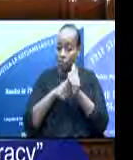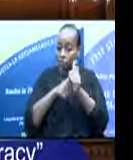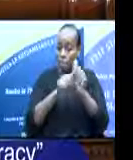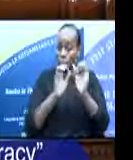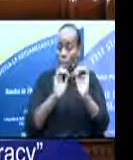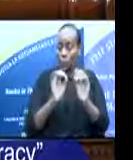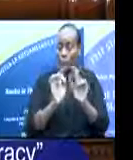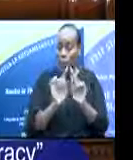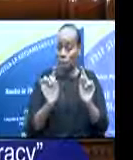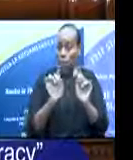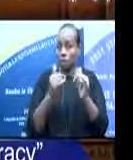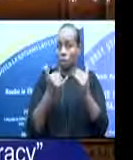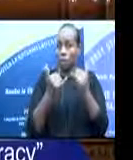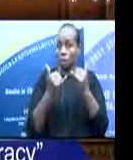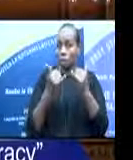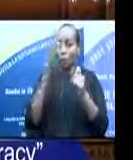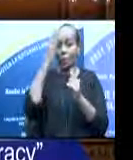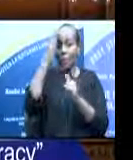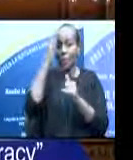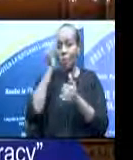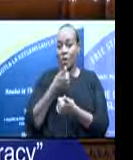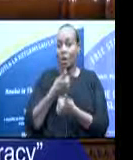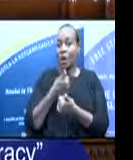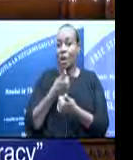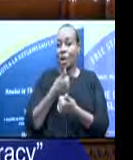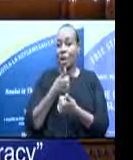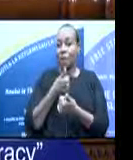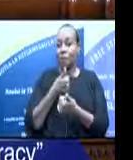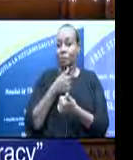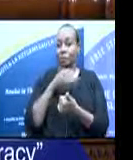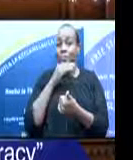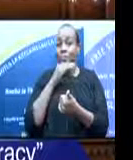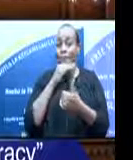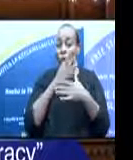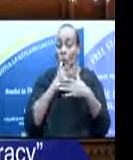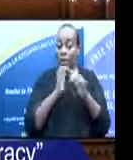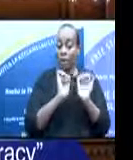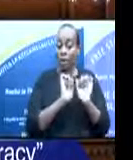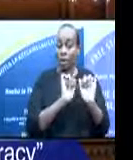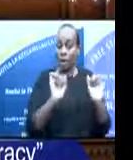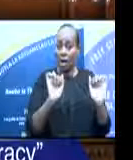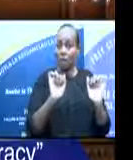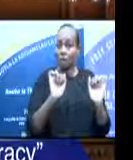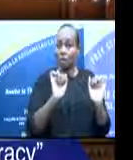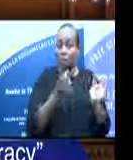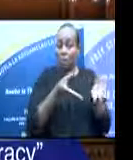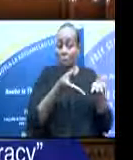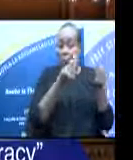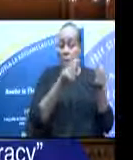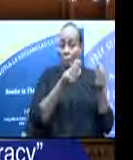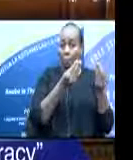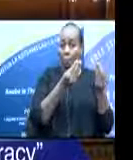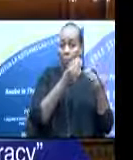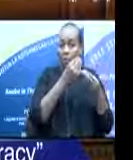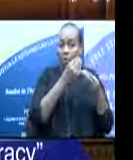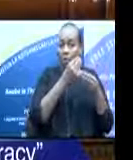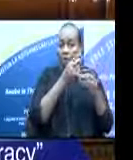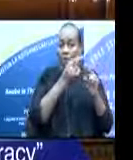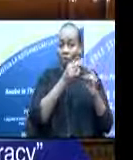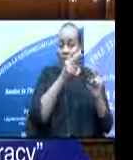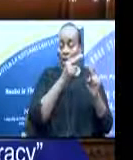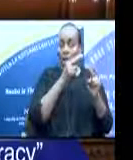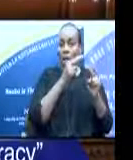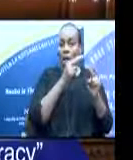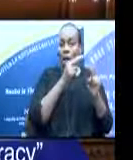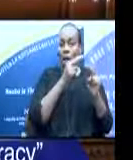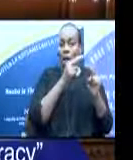we now know that your modus operandi is to receive a qualified opinion at the